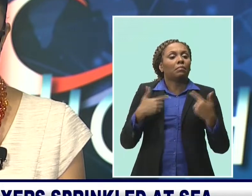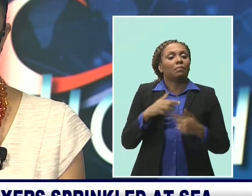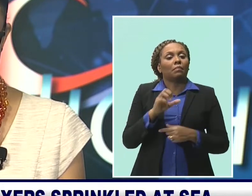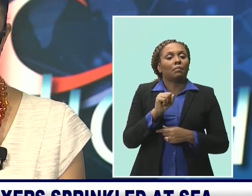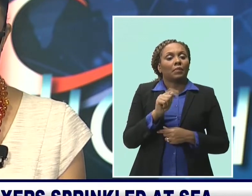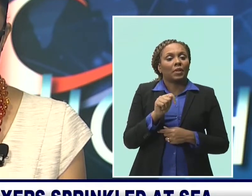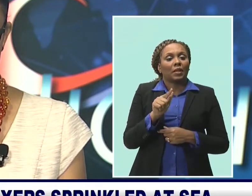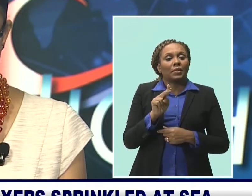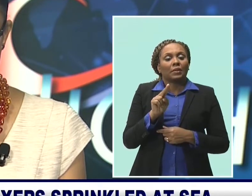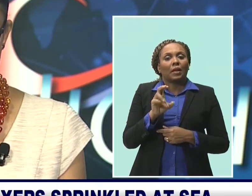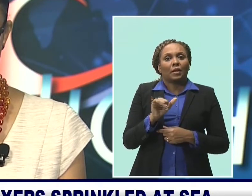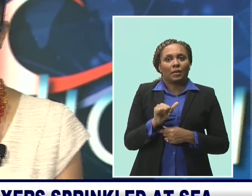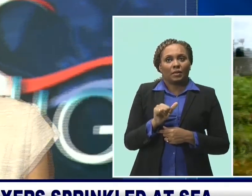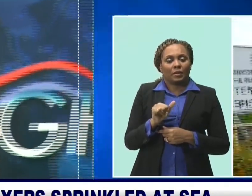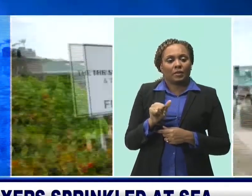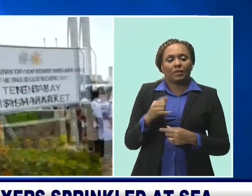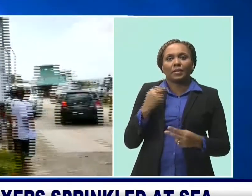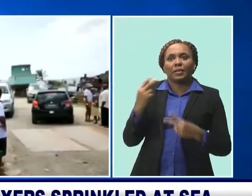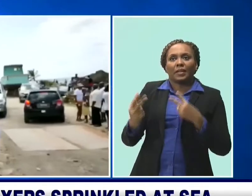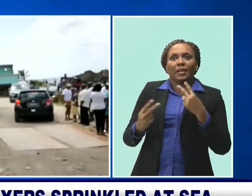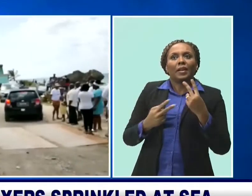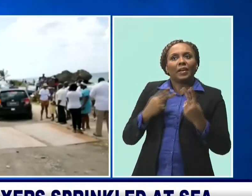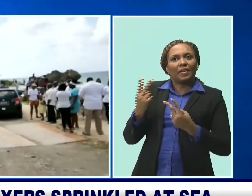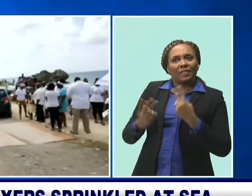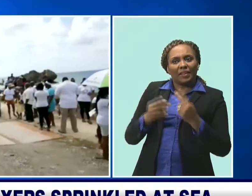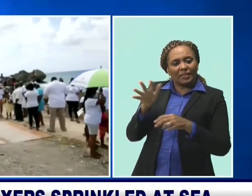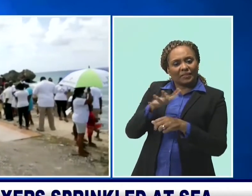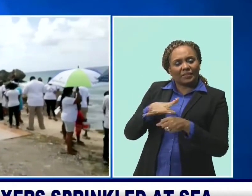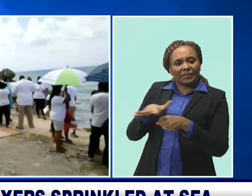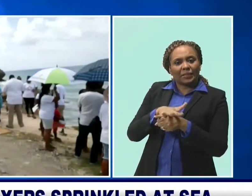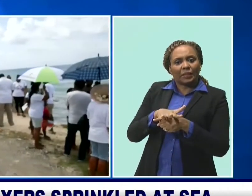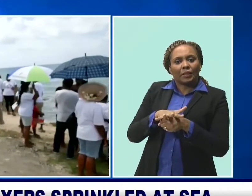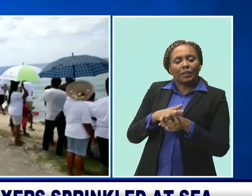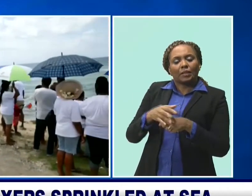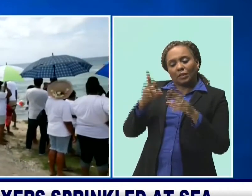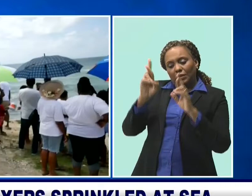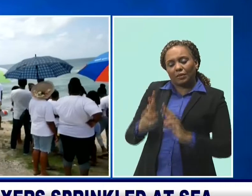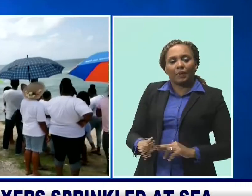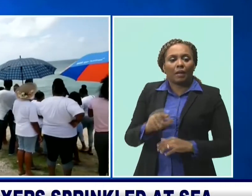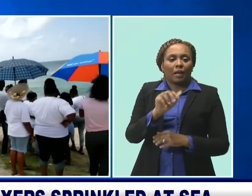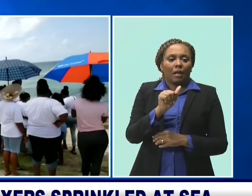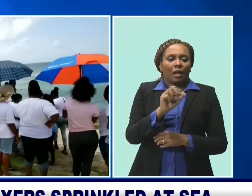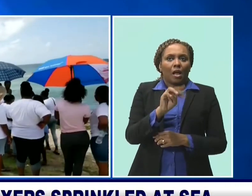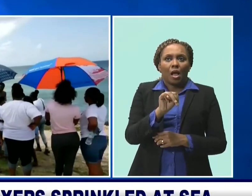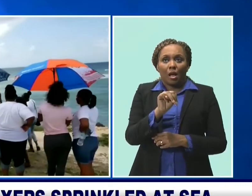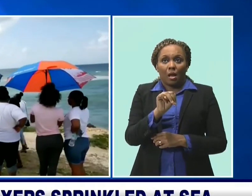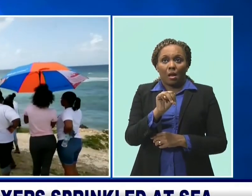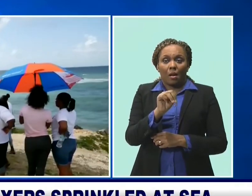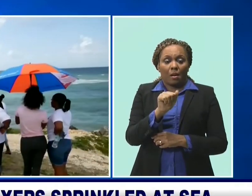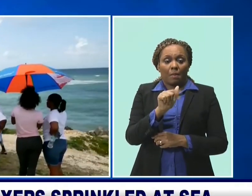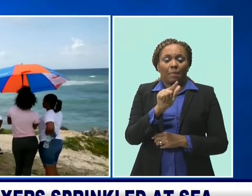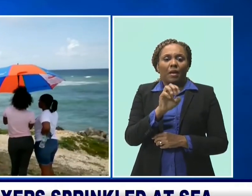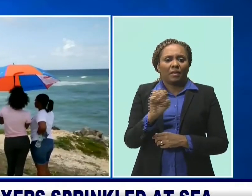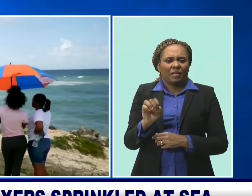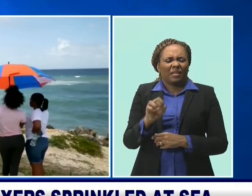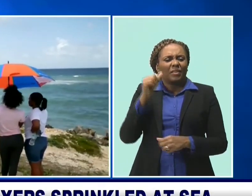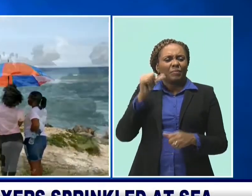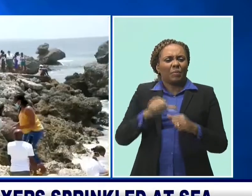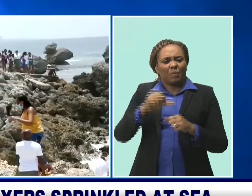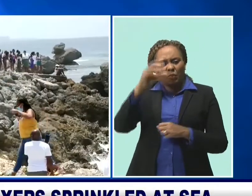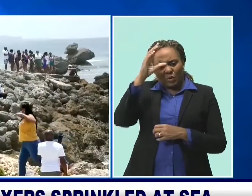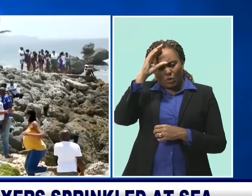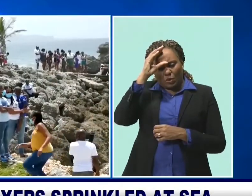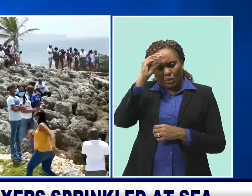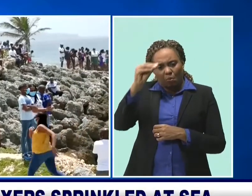community proud. Amali Mears drowned on May Day while on a diving expedition just off Tent Bay. The event captured the attention of the nation